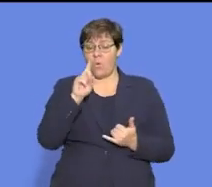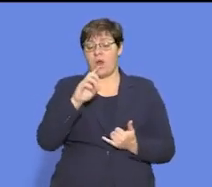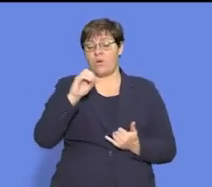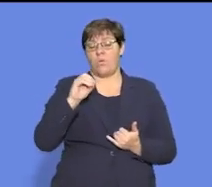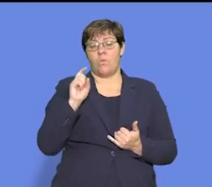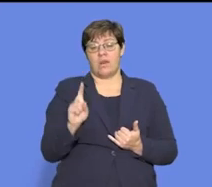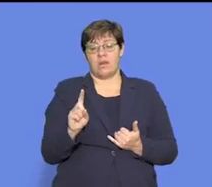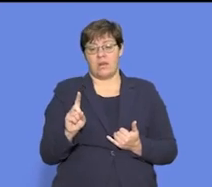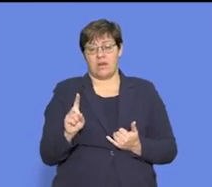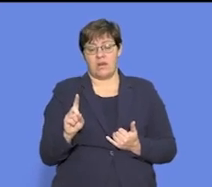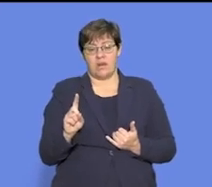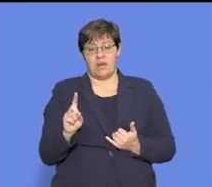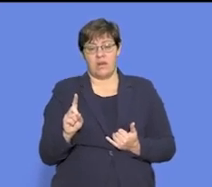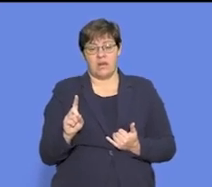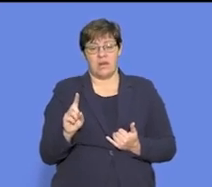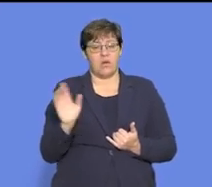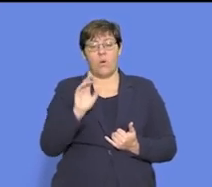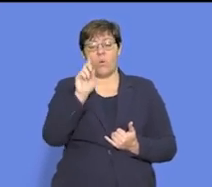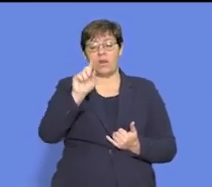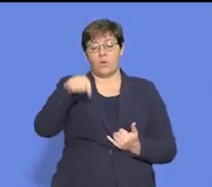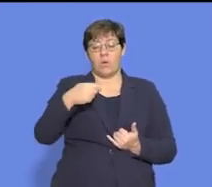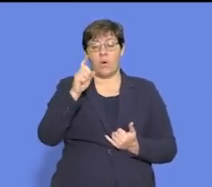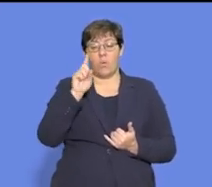it happens to be